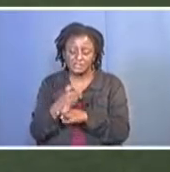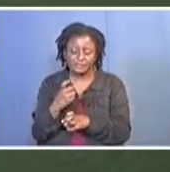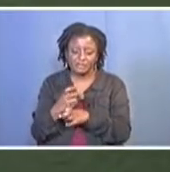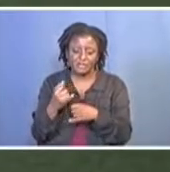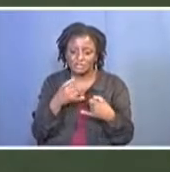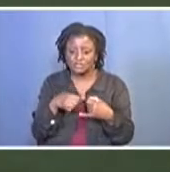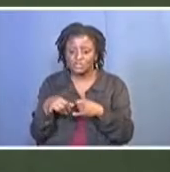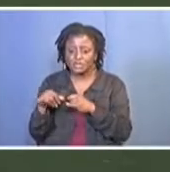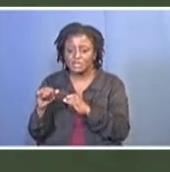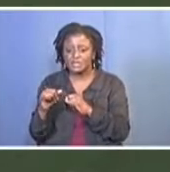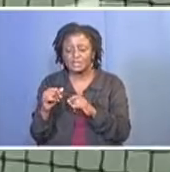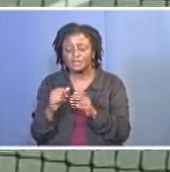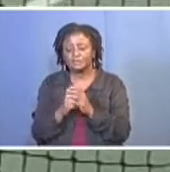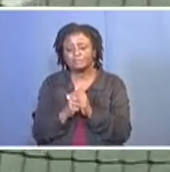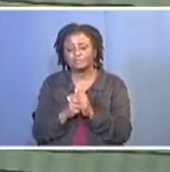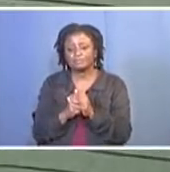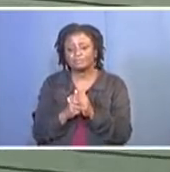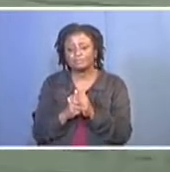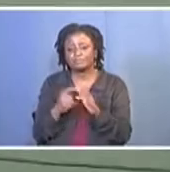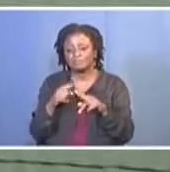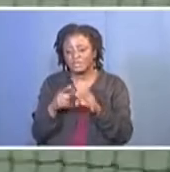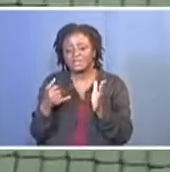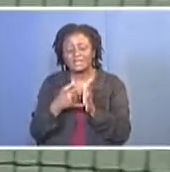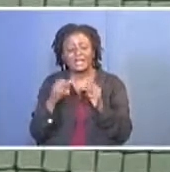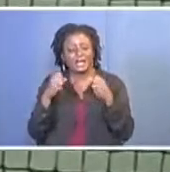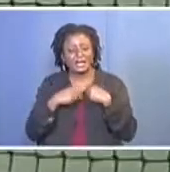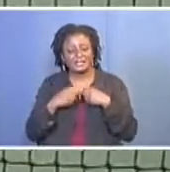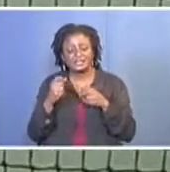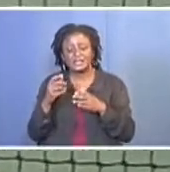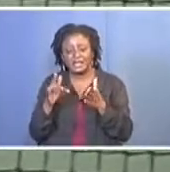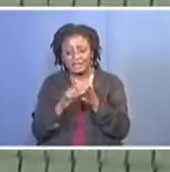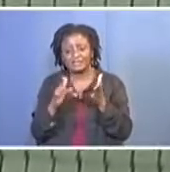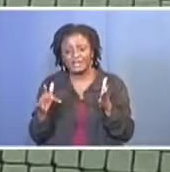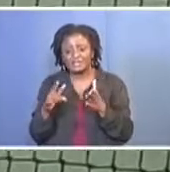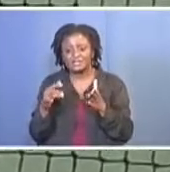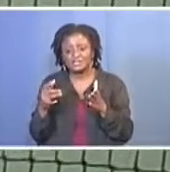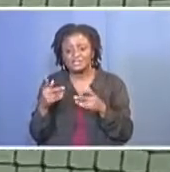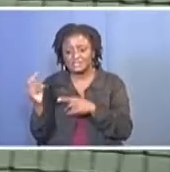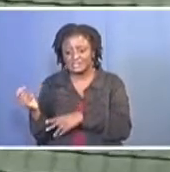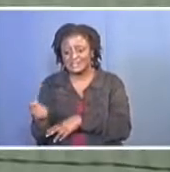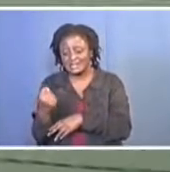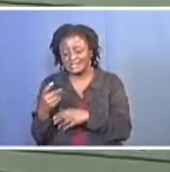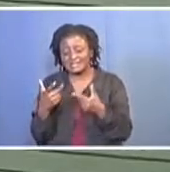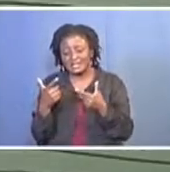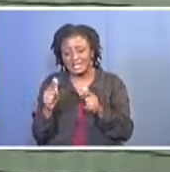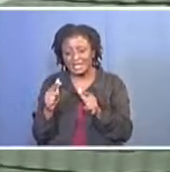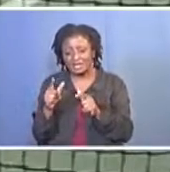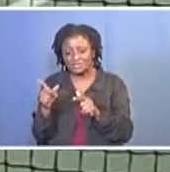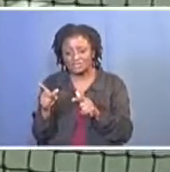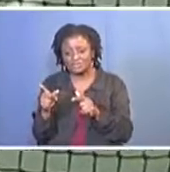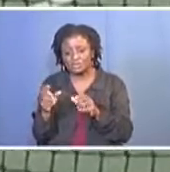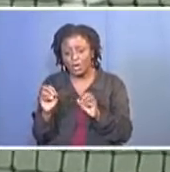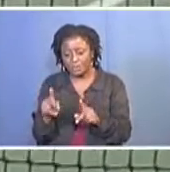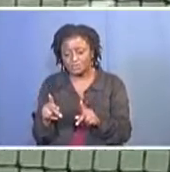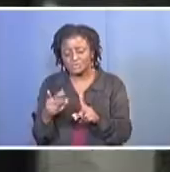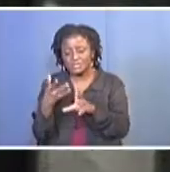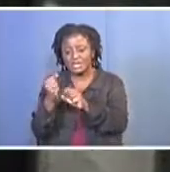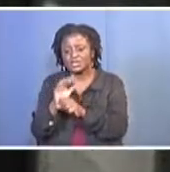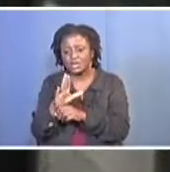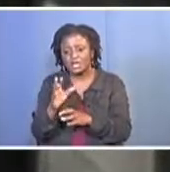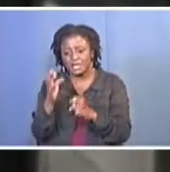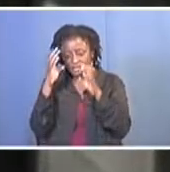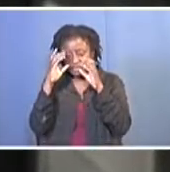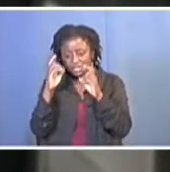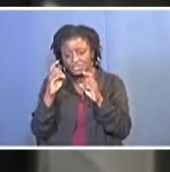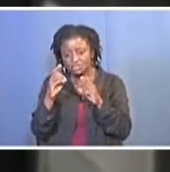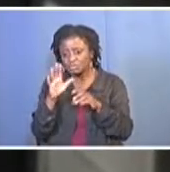of advantages. Tennis allows you an opportunity to get your education even if you're reasonably well. You don't have to be great, because a lot of these schools are